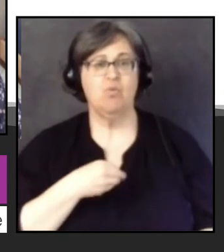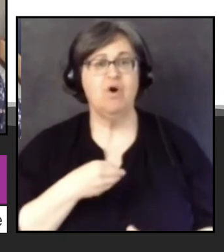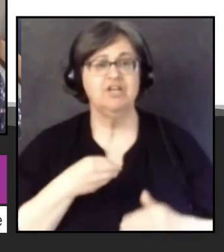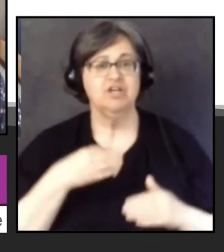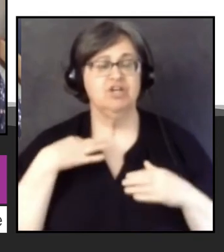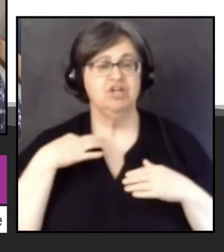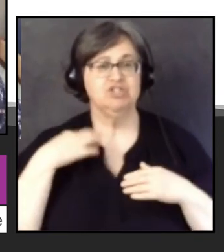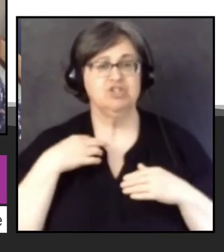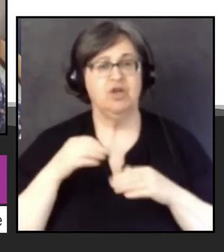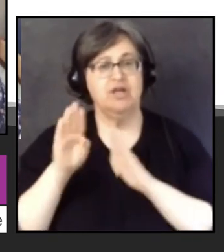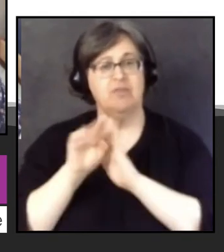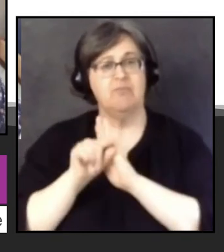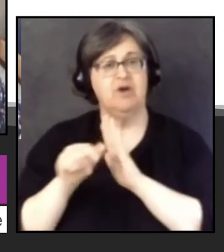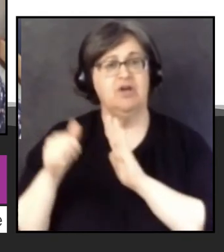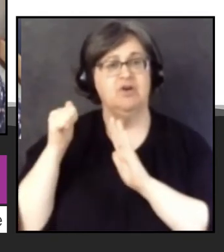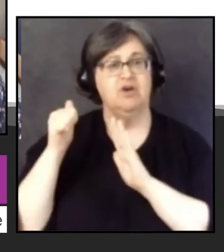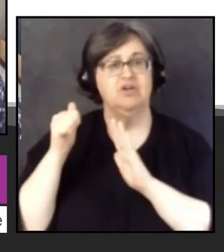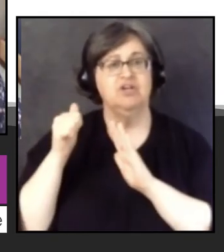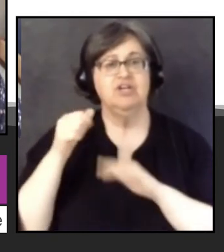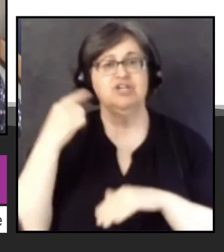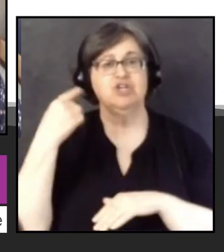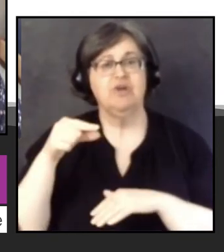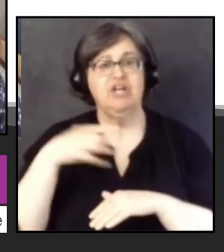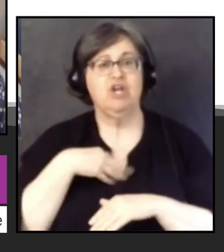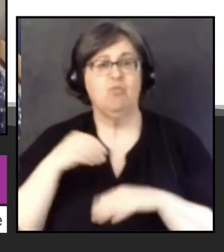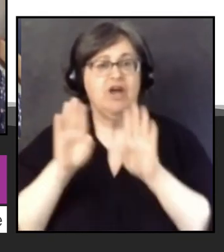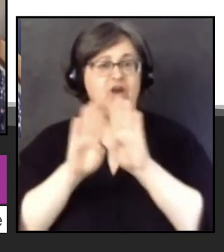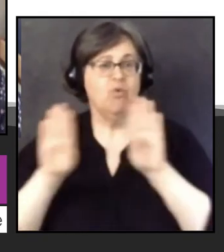my background is green and white walls.